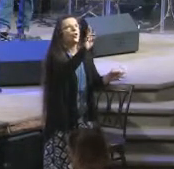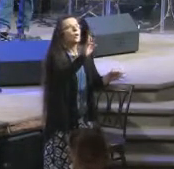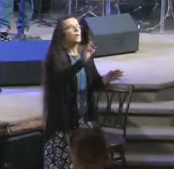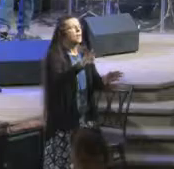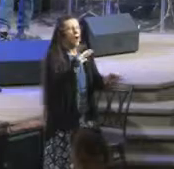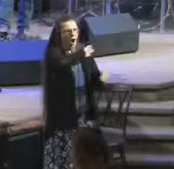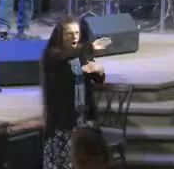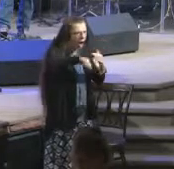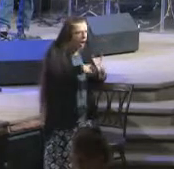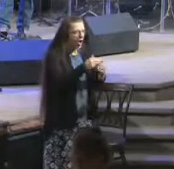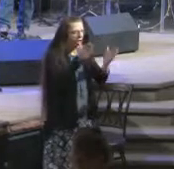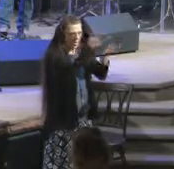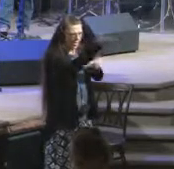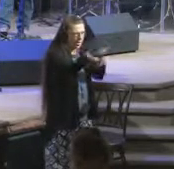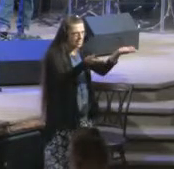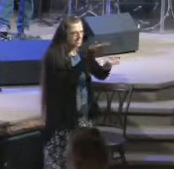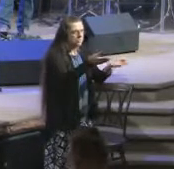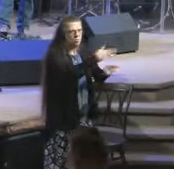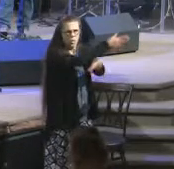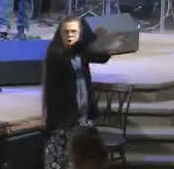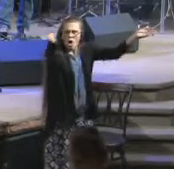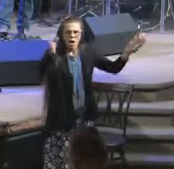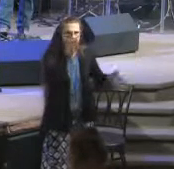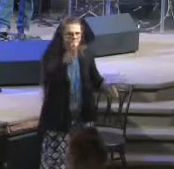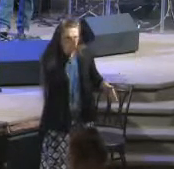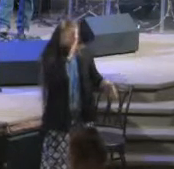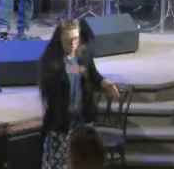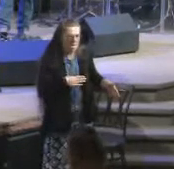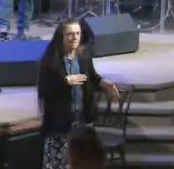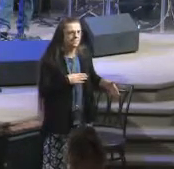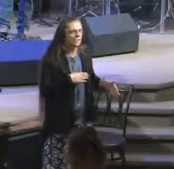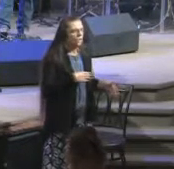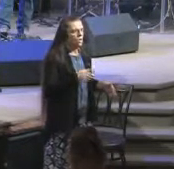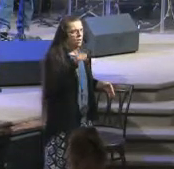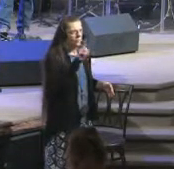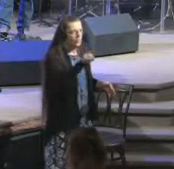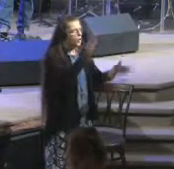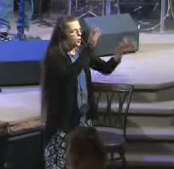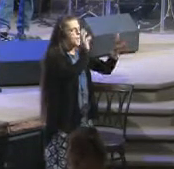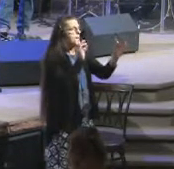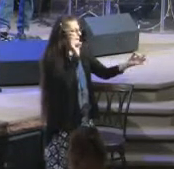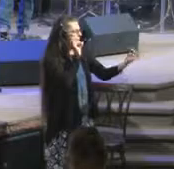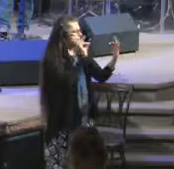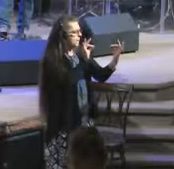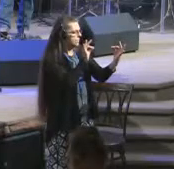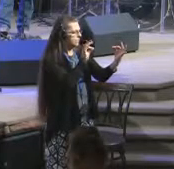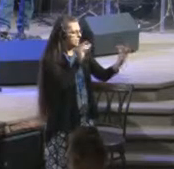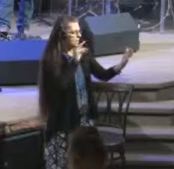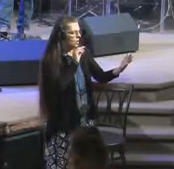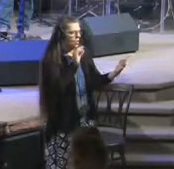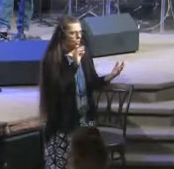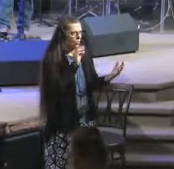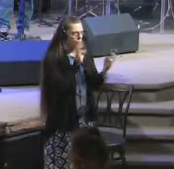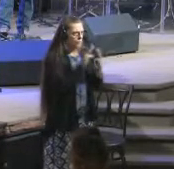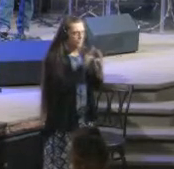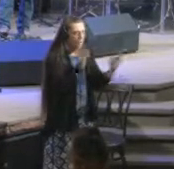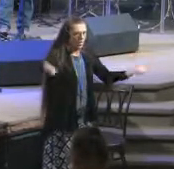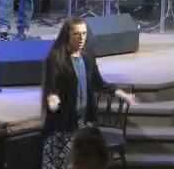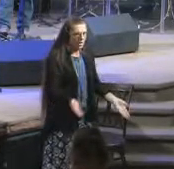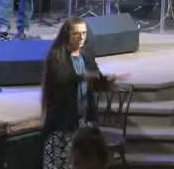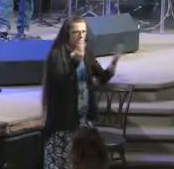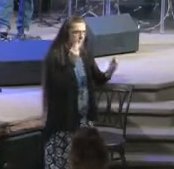all things to all men, Lord. Lord, that you meet every need according to your perfect will. Thank you so much, Jesus. Lord, we lift up today